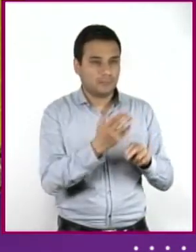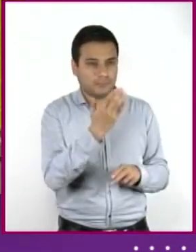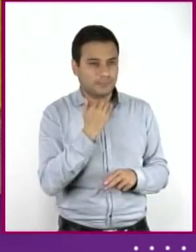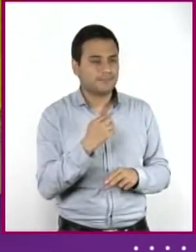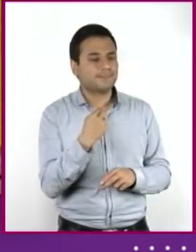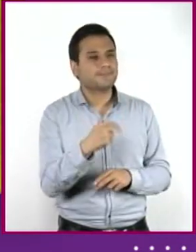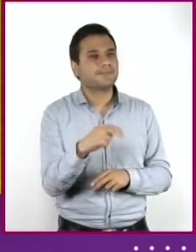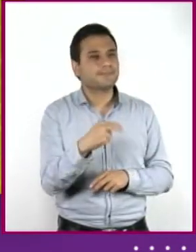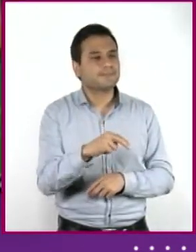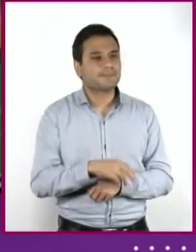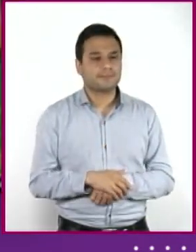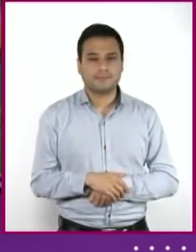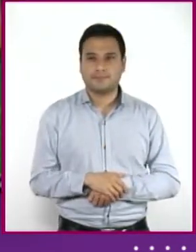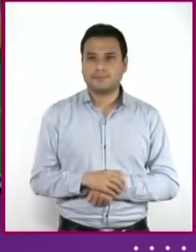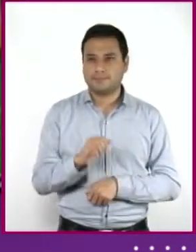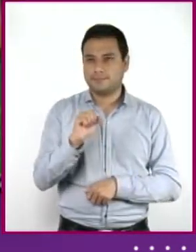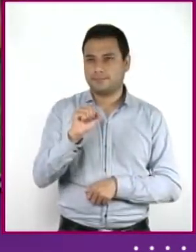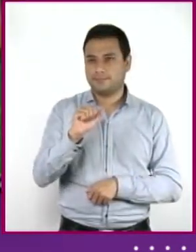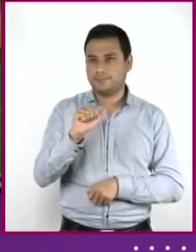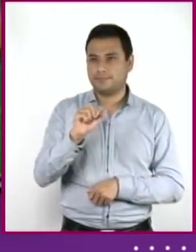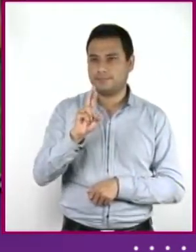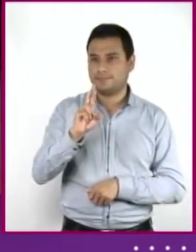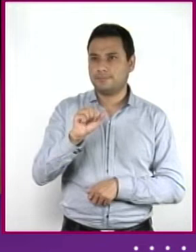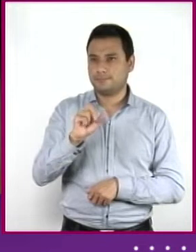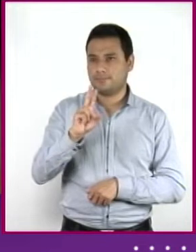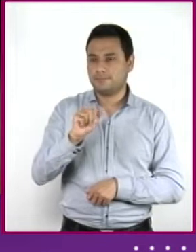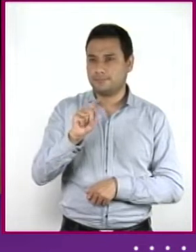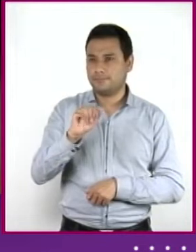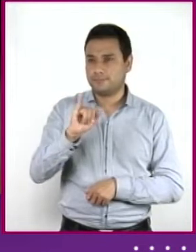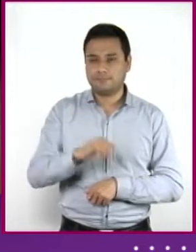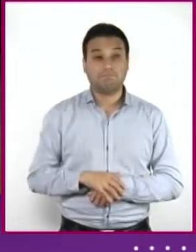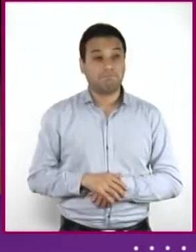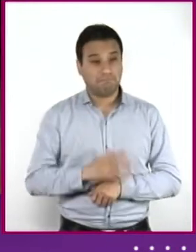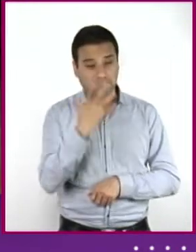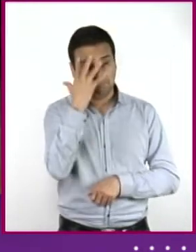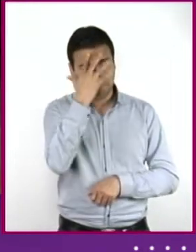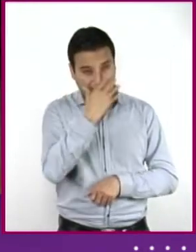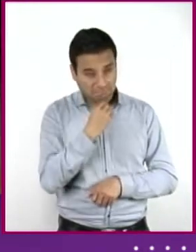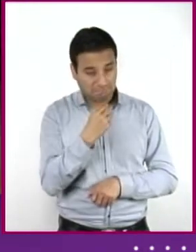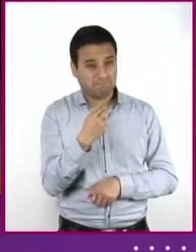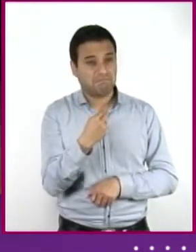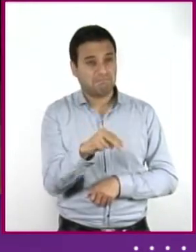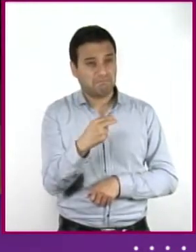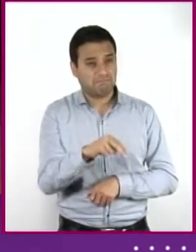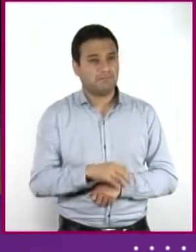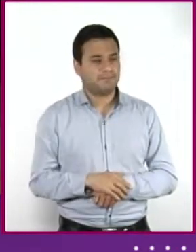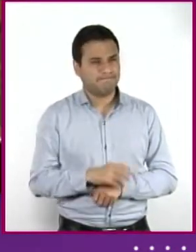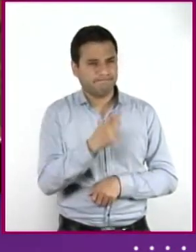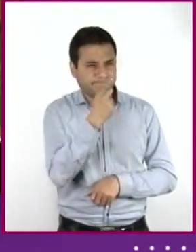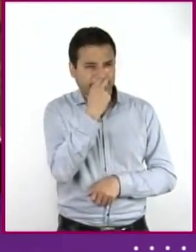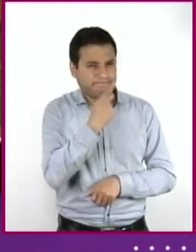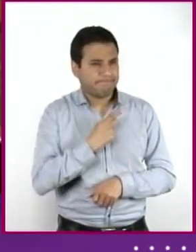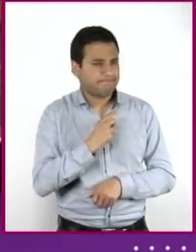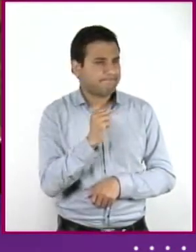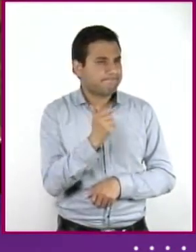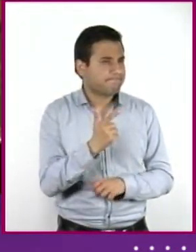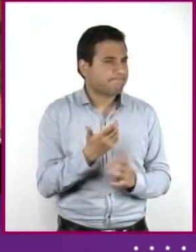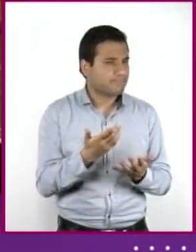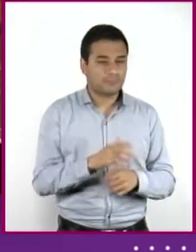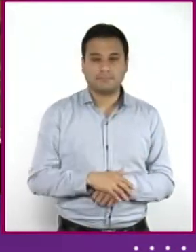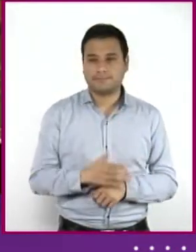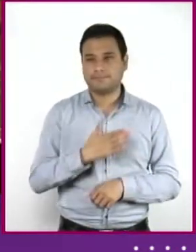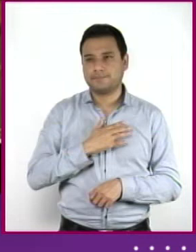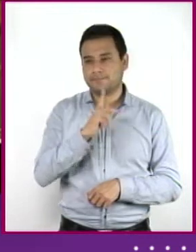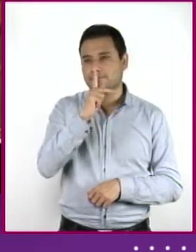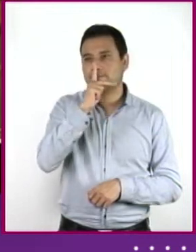your name? My name is Sarasvati. What a lovely name. Tell me about it. My father